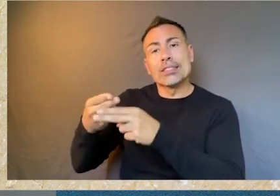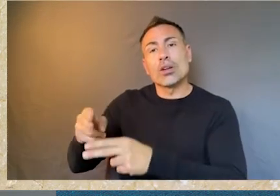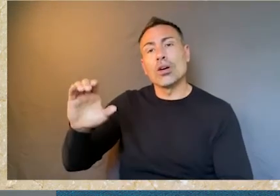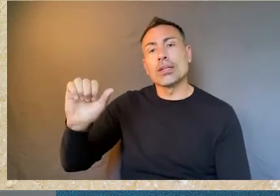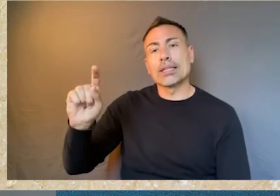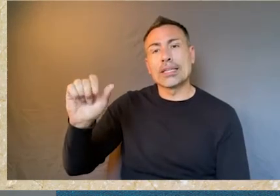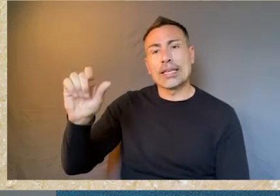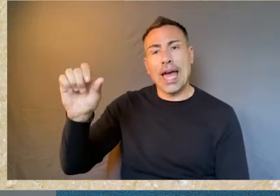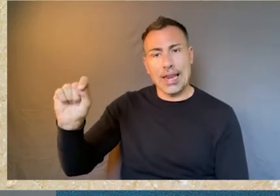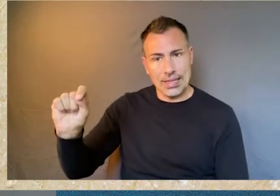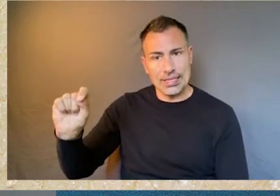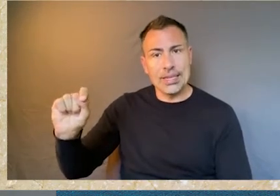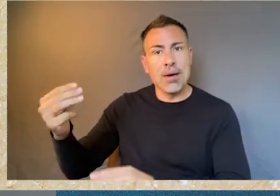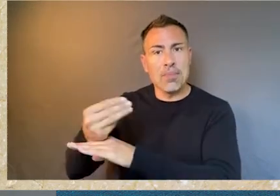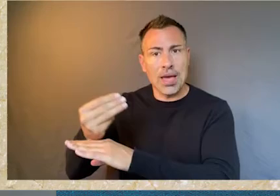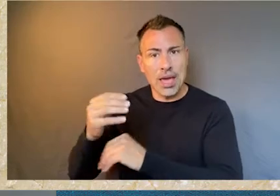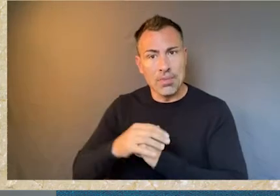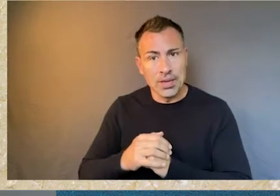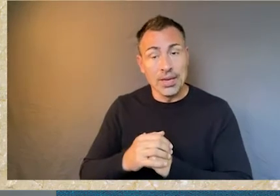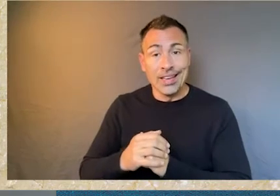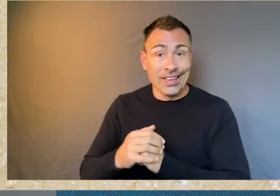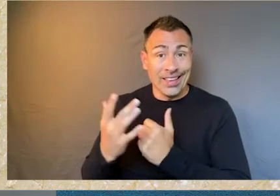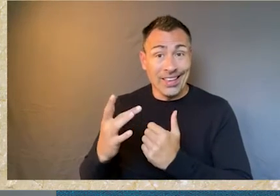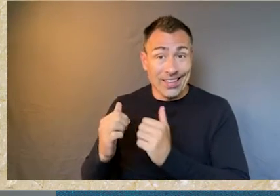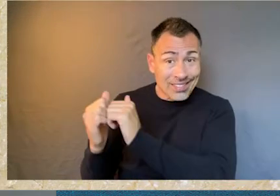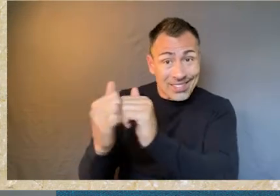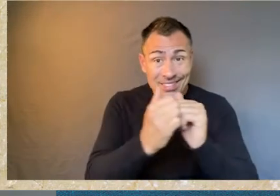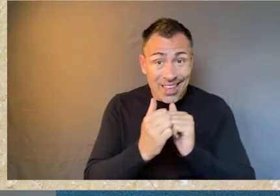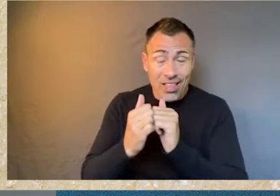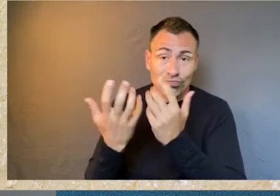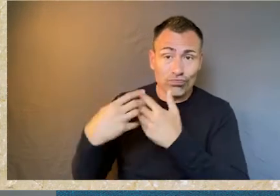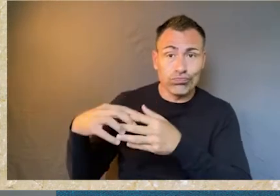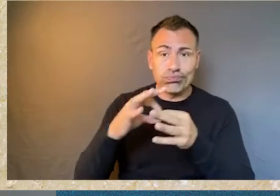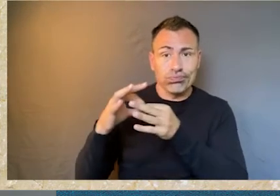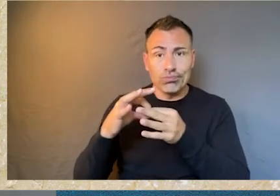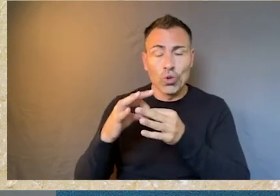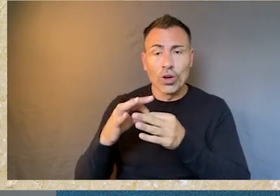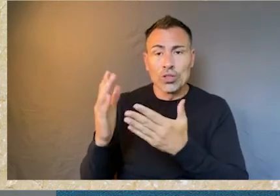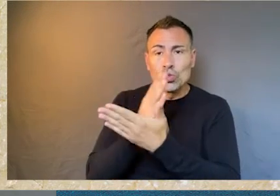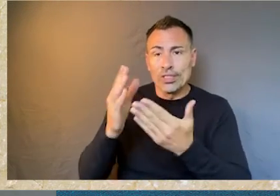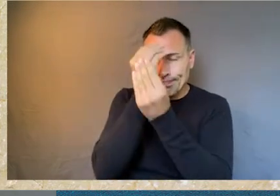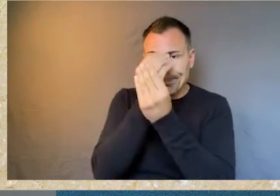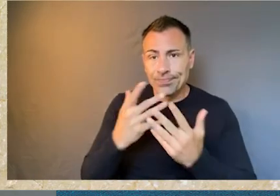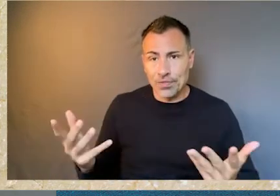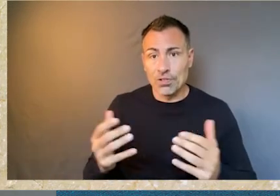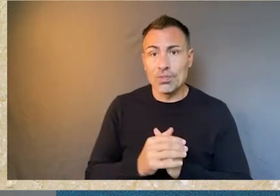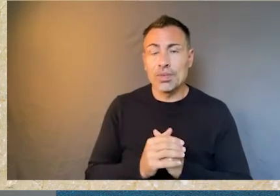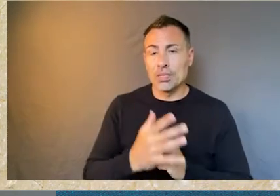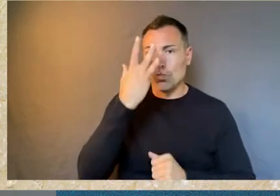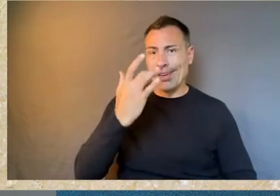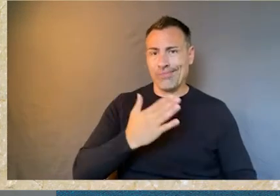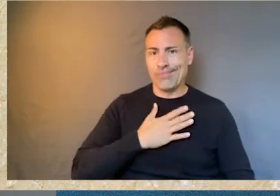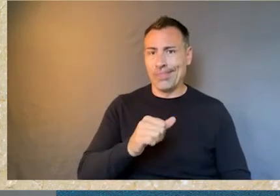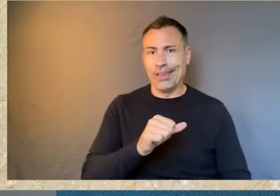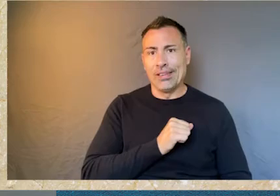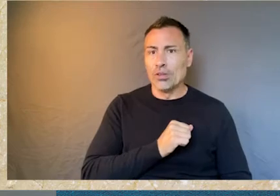And we're working together to bridge that, connect and share the information. Because my attitude is there is so